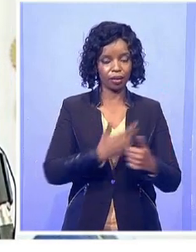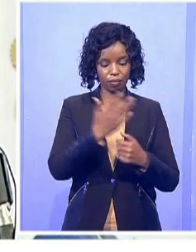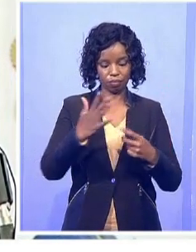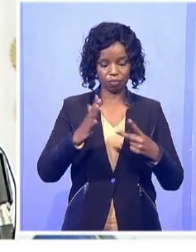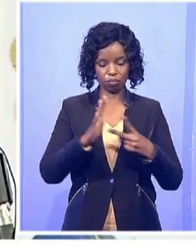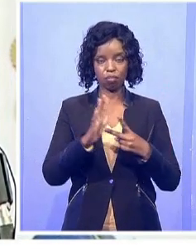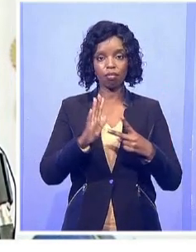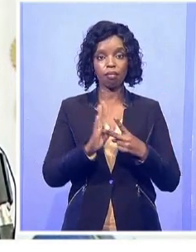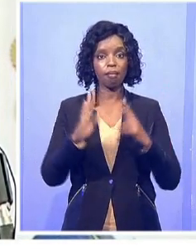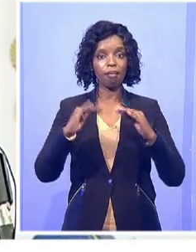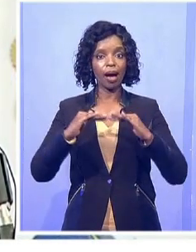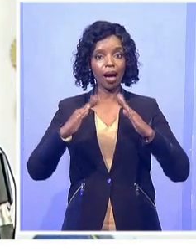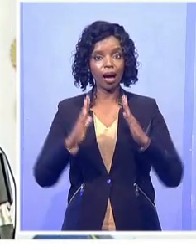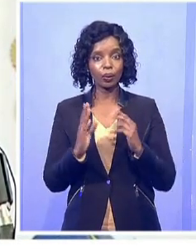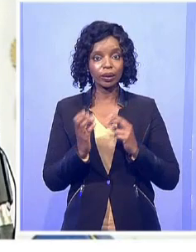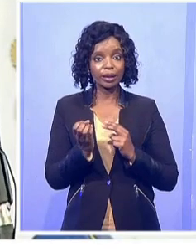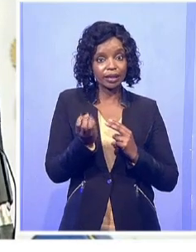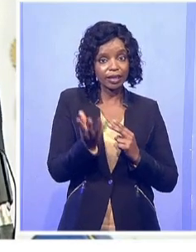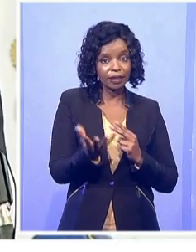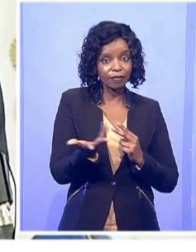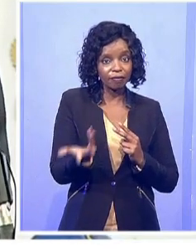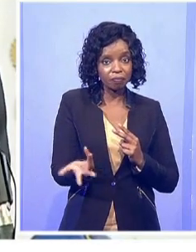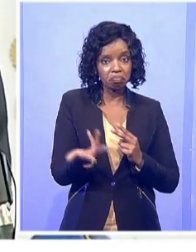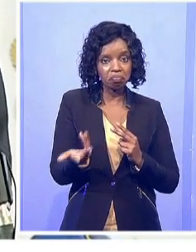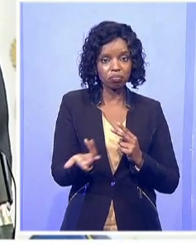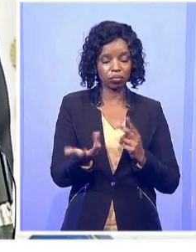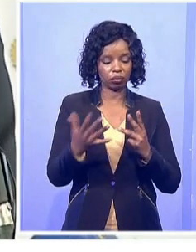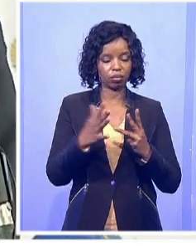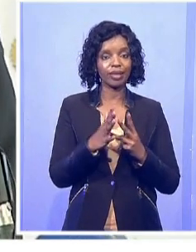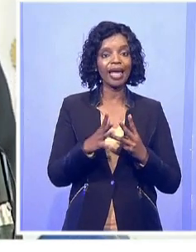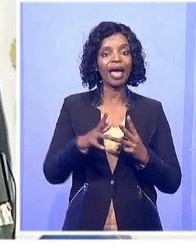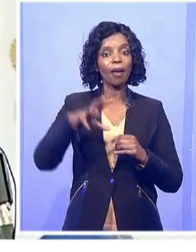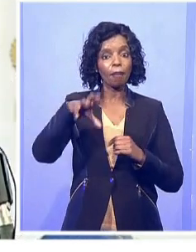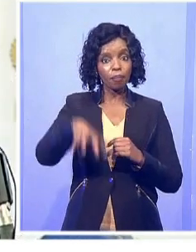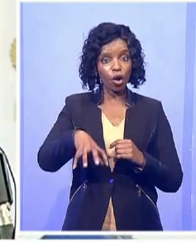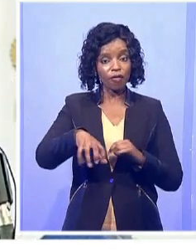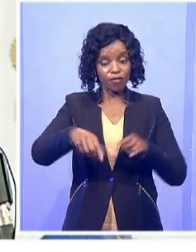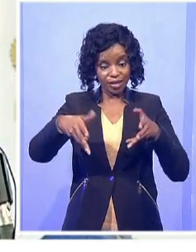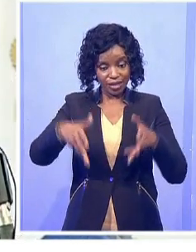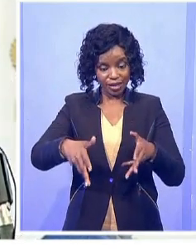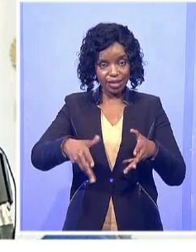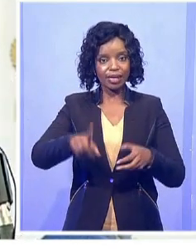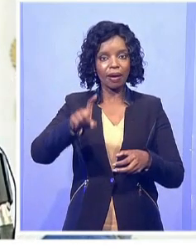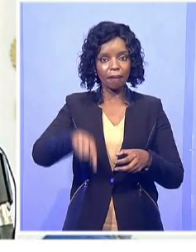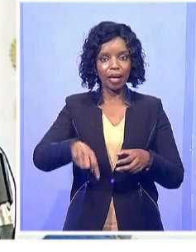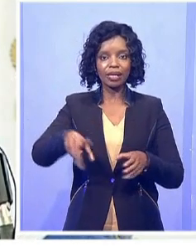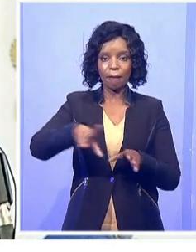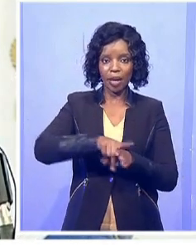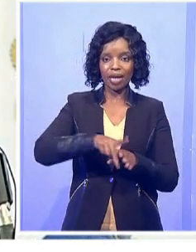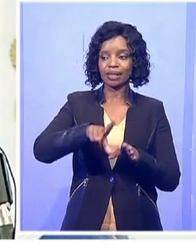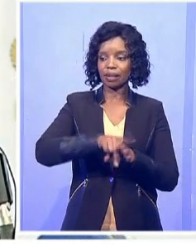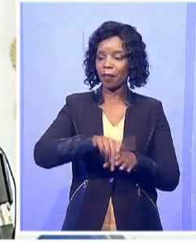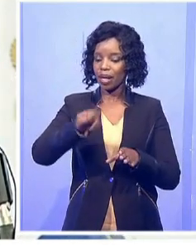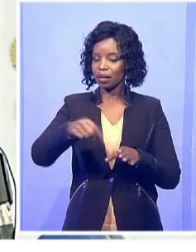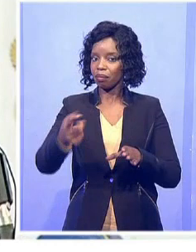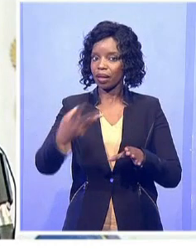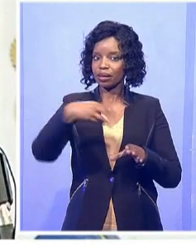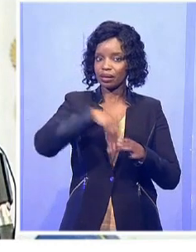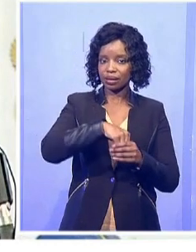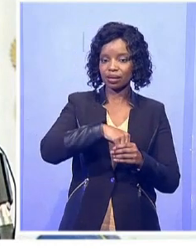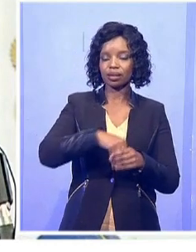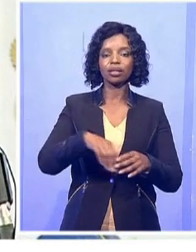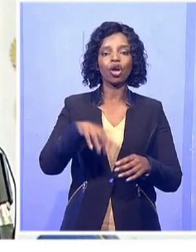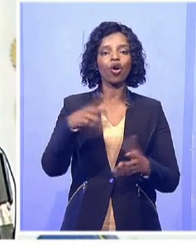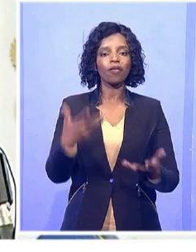The province must participate, so that together we can share notes and we can share